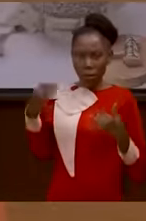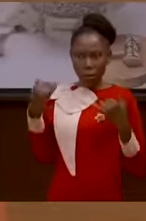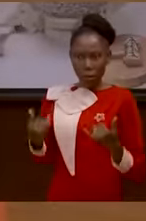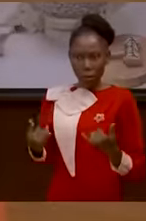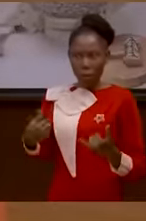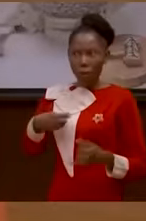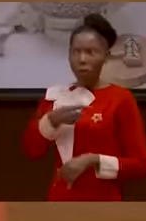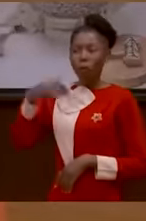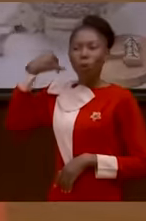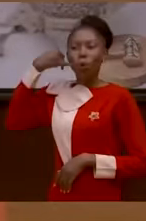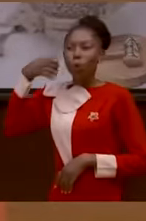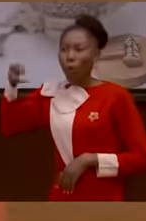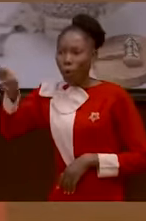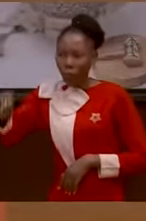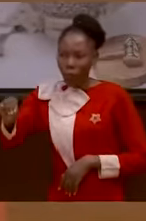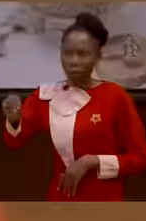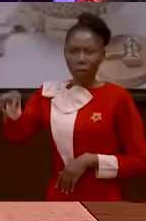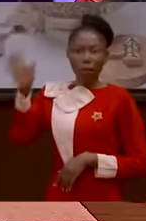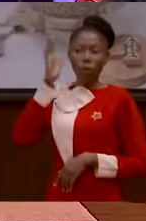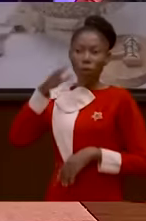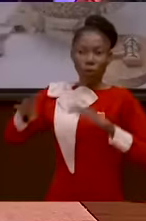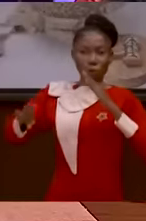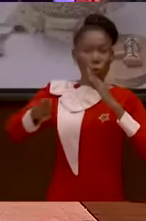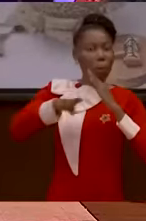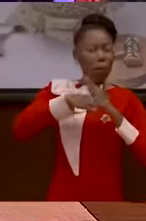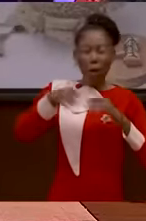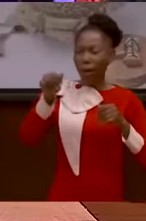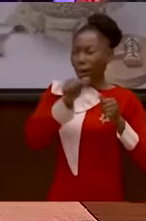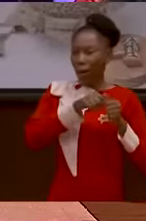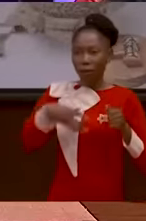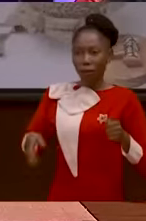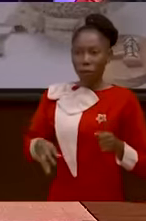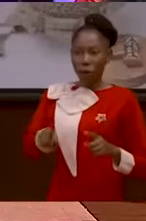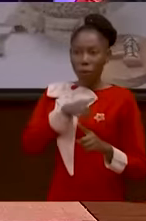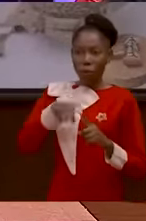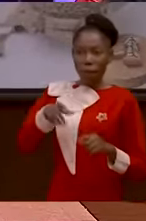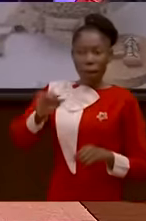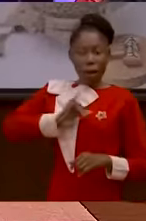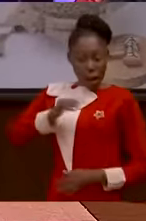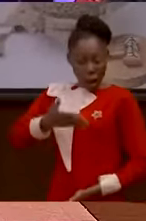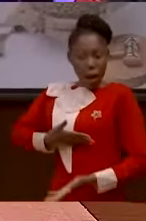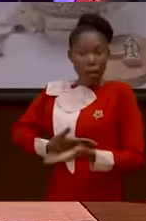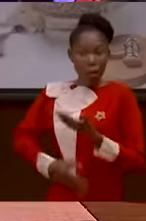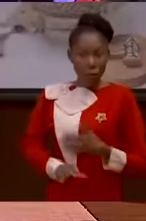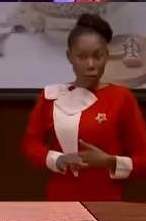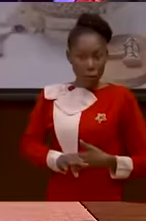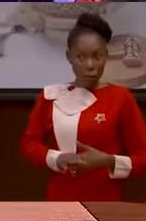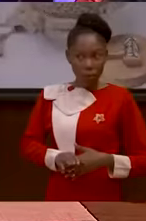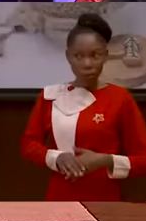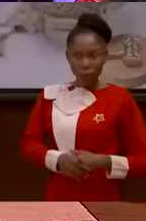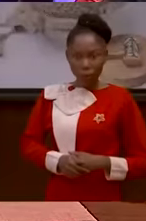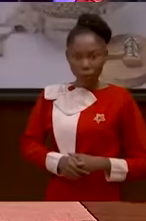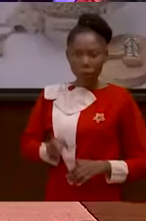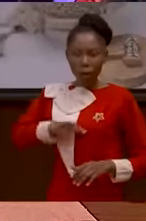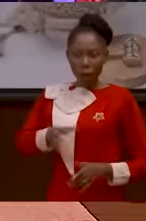like, contact him. He blocked everybody. Even when I delivered, no, I told him. He didn't do anything. He just saw it. I